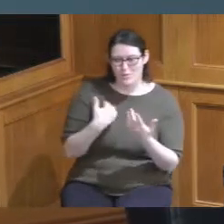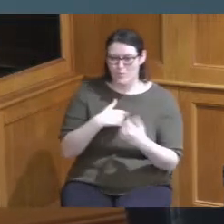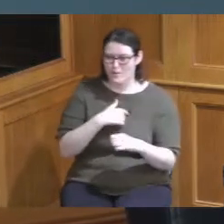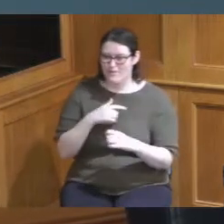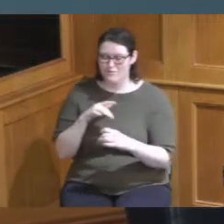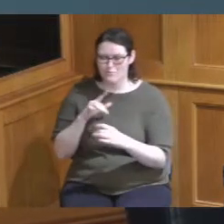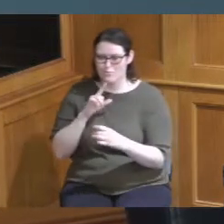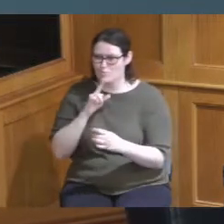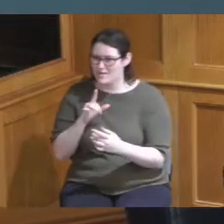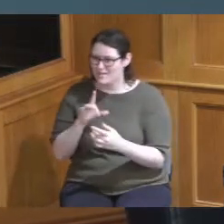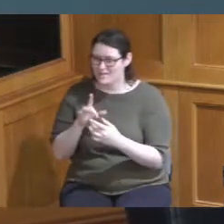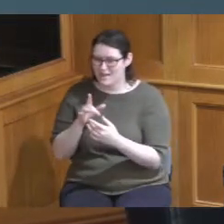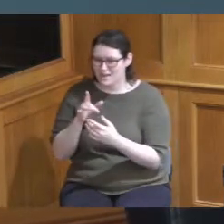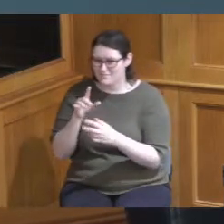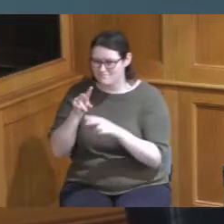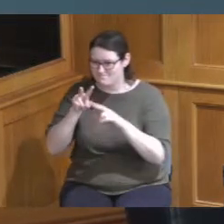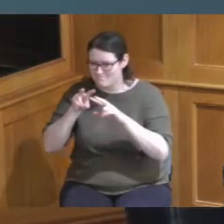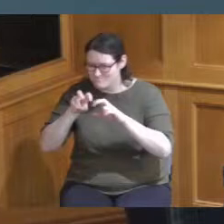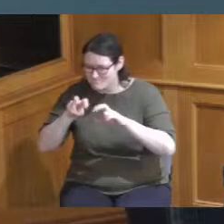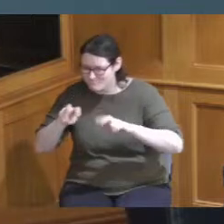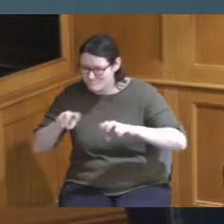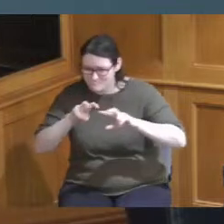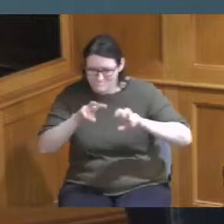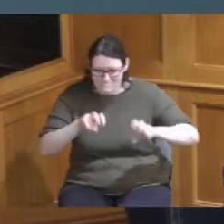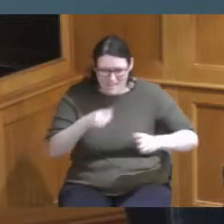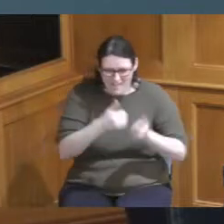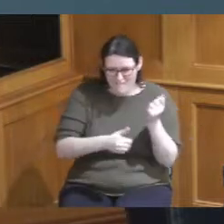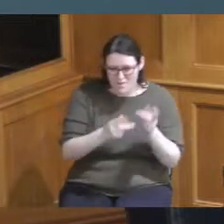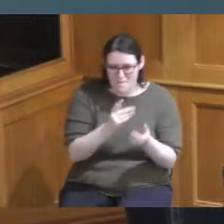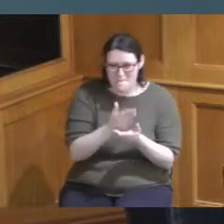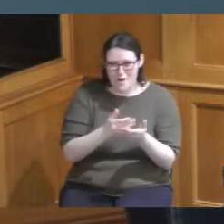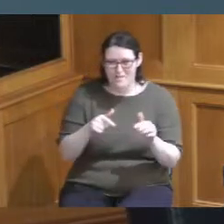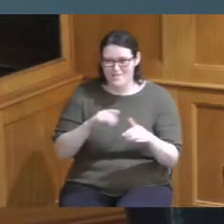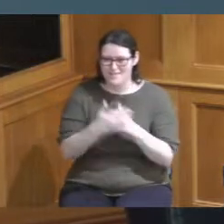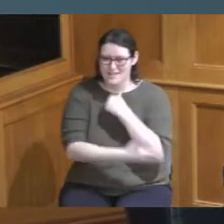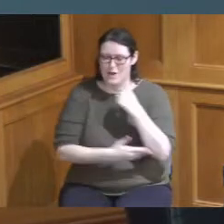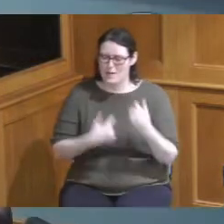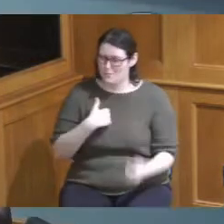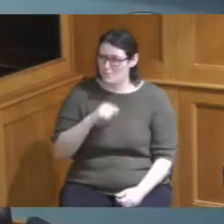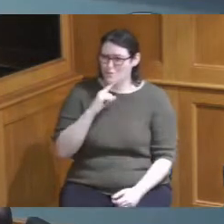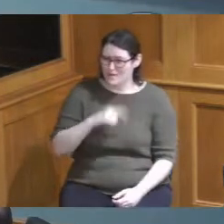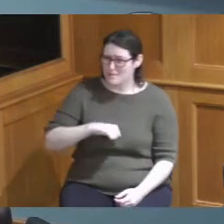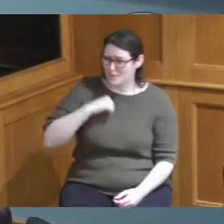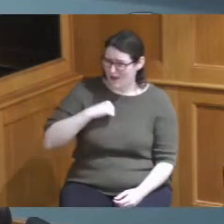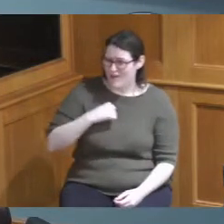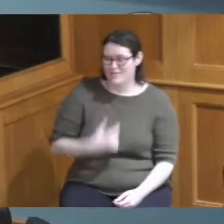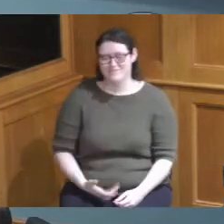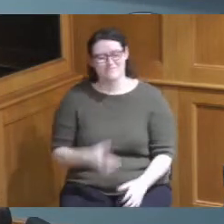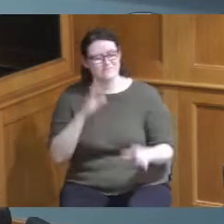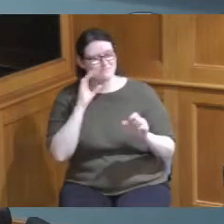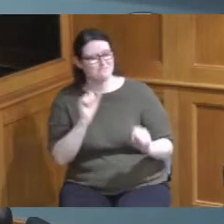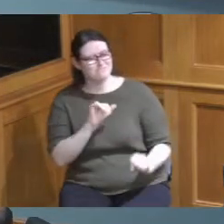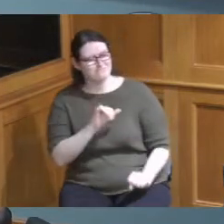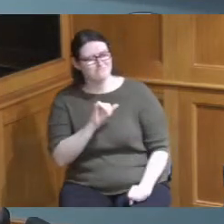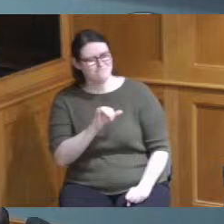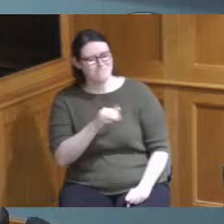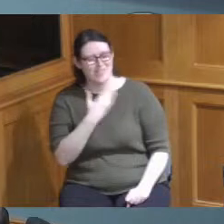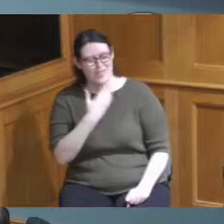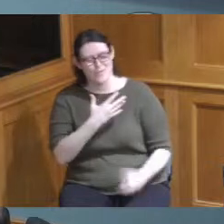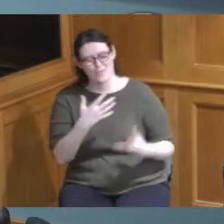every corner of this county, and I'm just so proud. That's all I have. Thank you very much. Well, we had